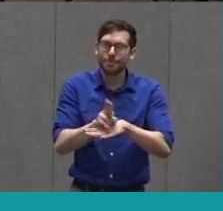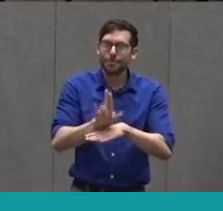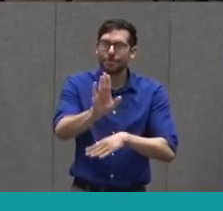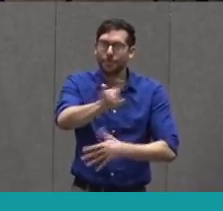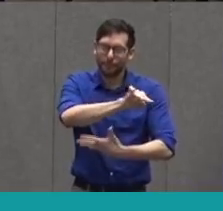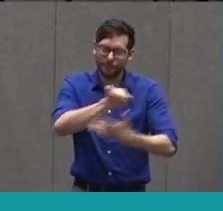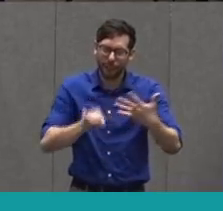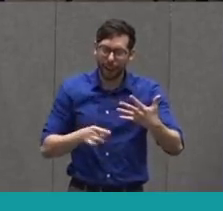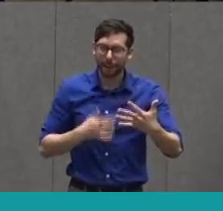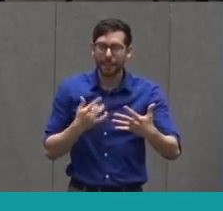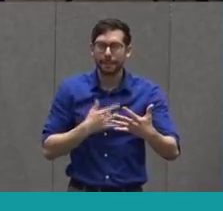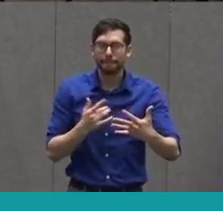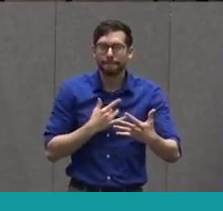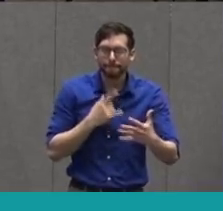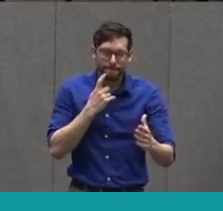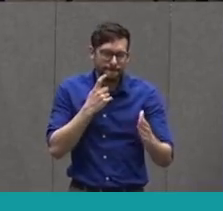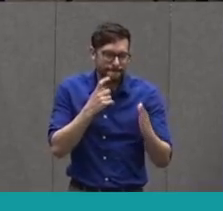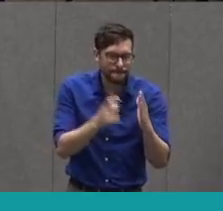its purpose